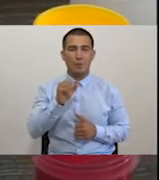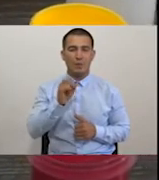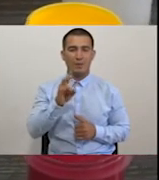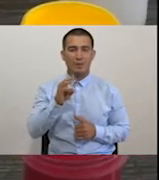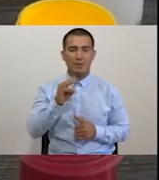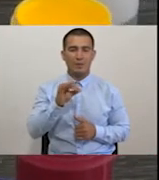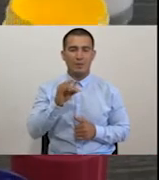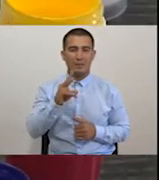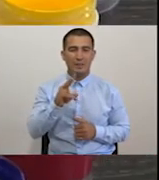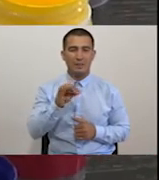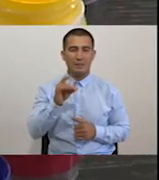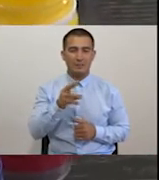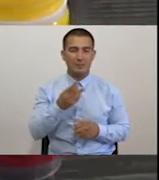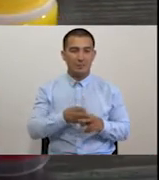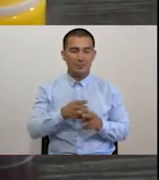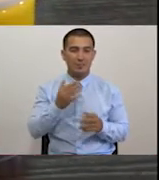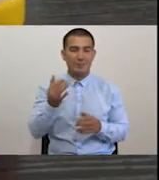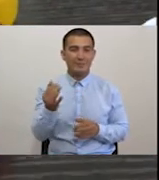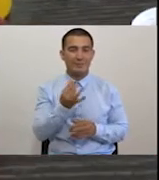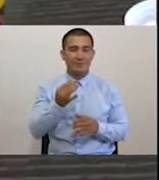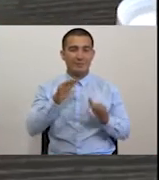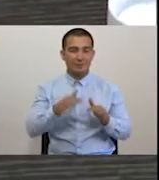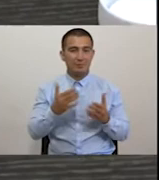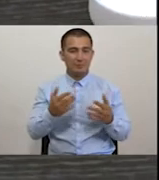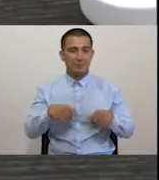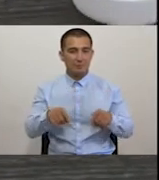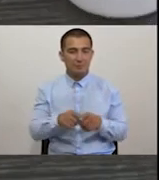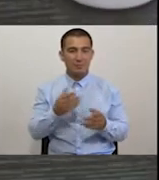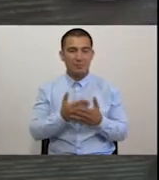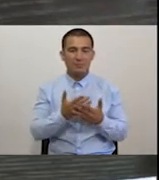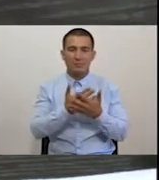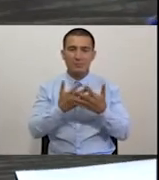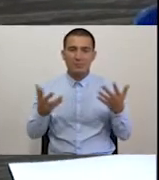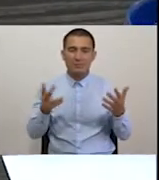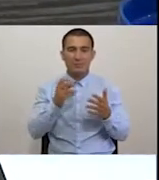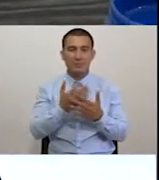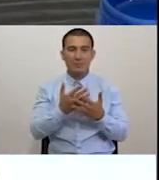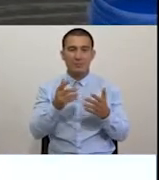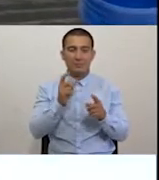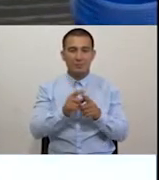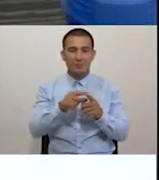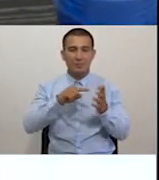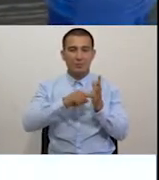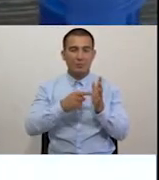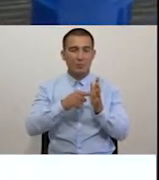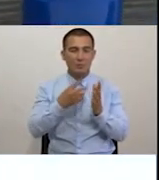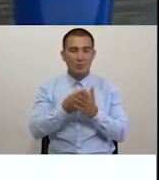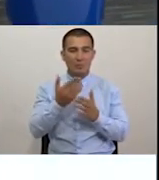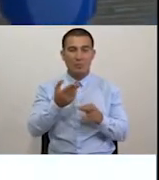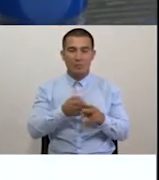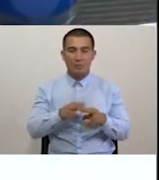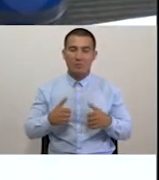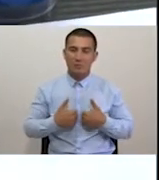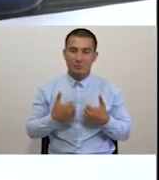Puantilizm usulining ham eng qiziqarli tarafi shundaki, barcha tasvirlar nuqtalar yordamida